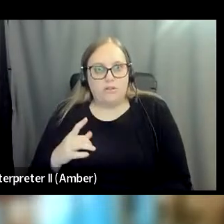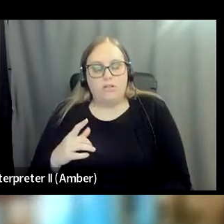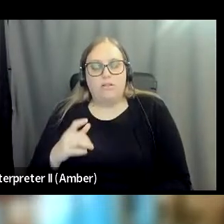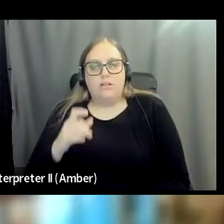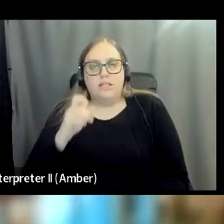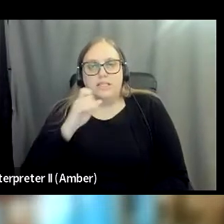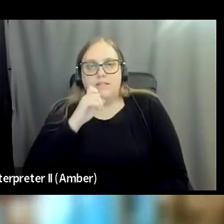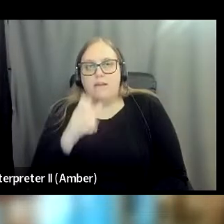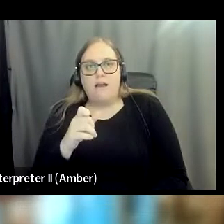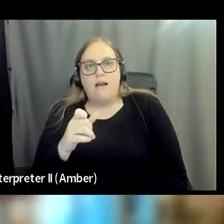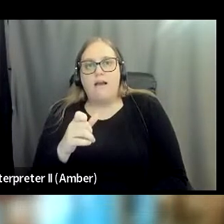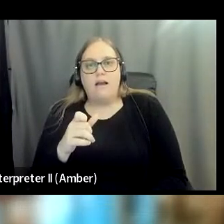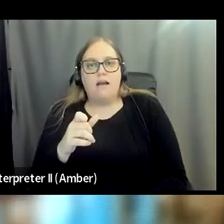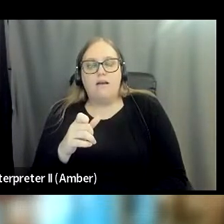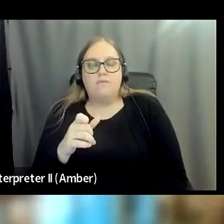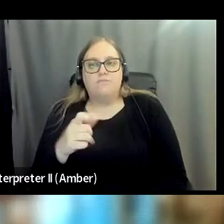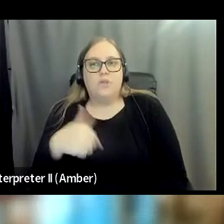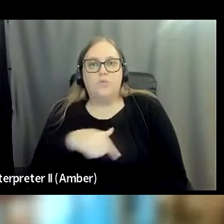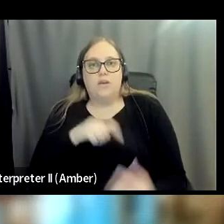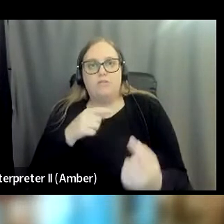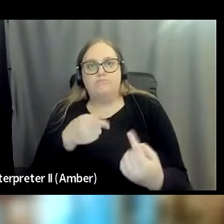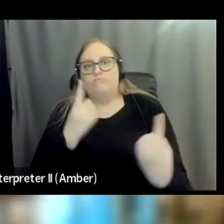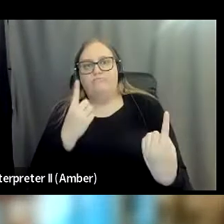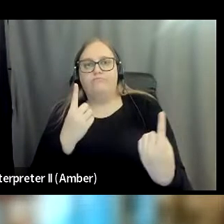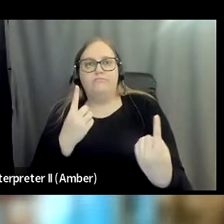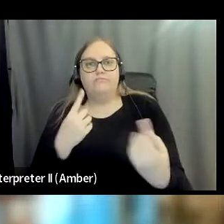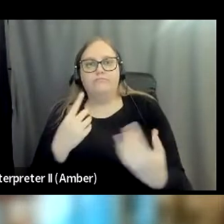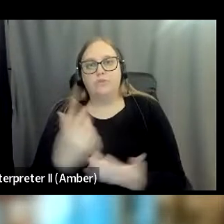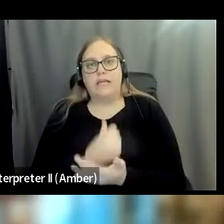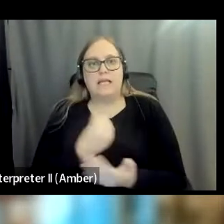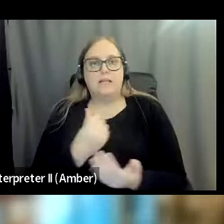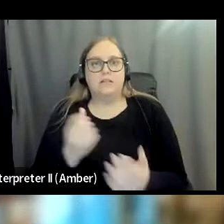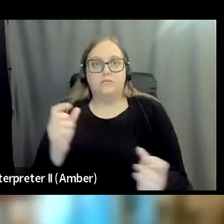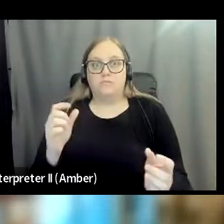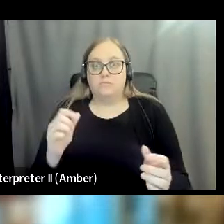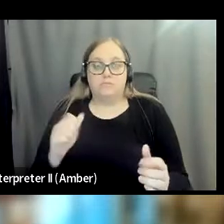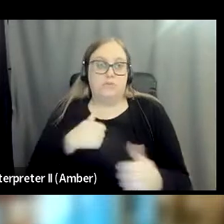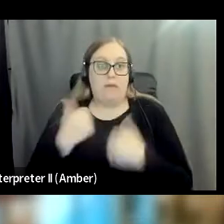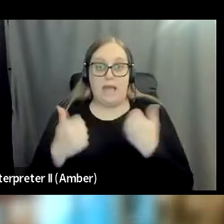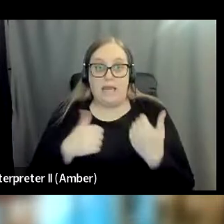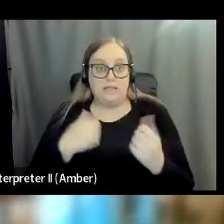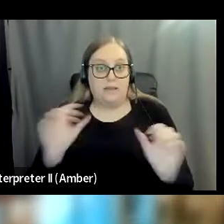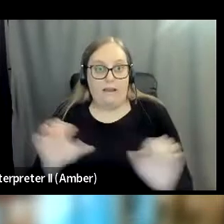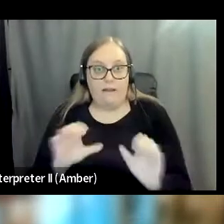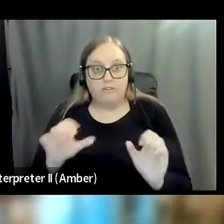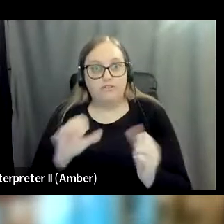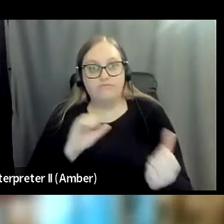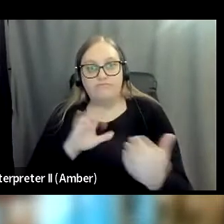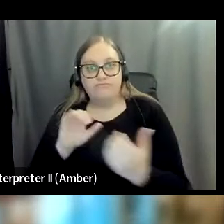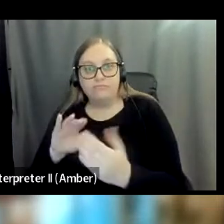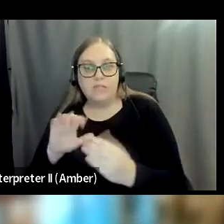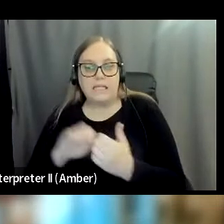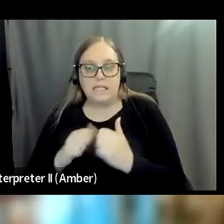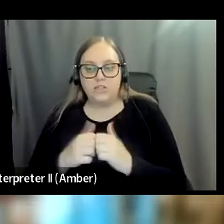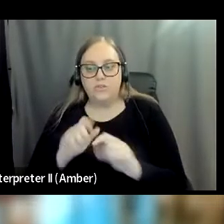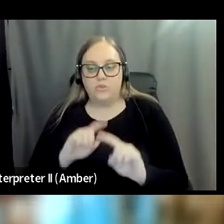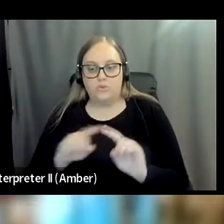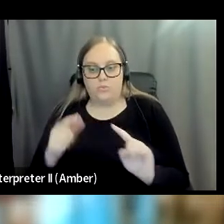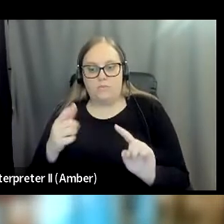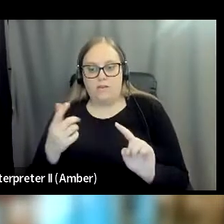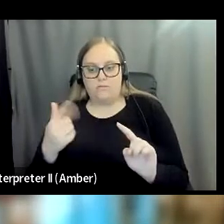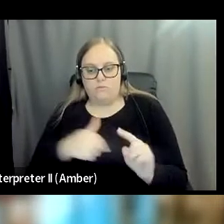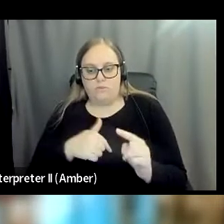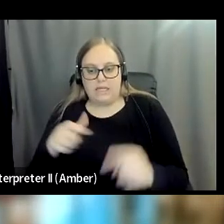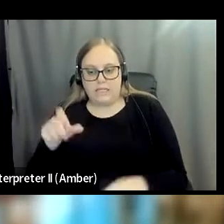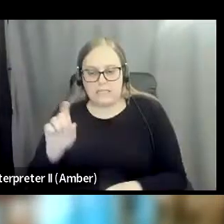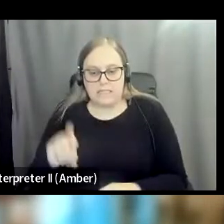that we're in opposition to taking dramatic action in order to address these issues. We want to do that, but we